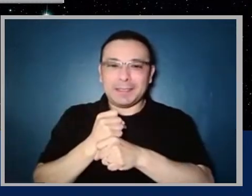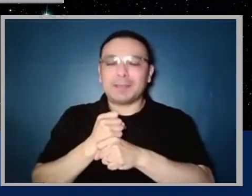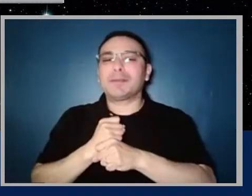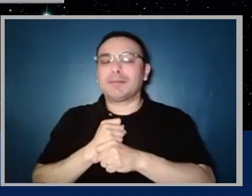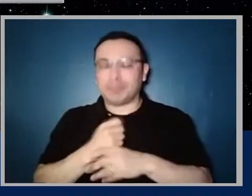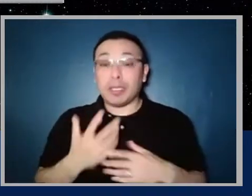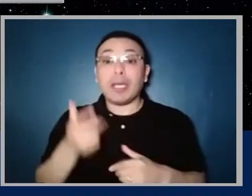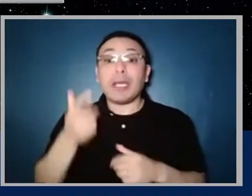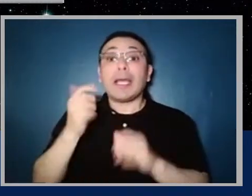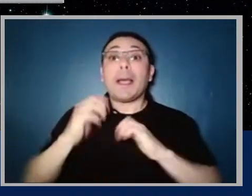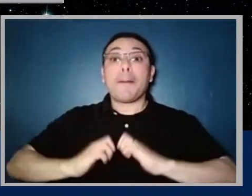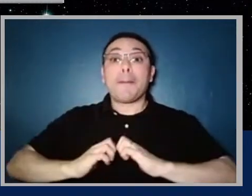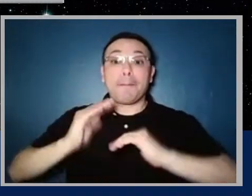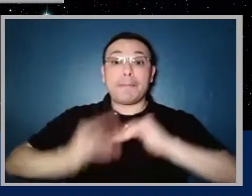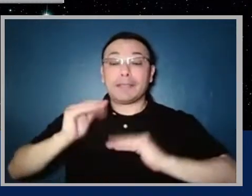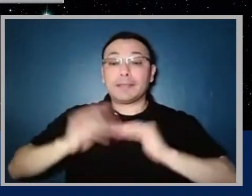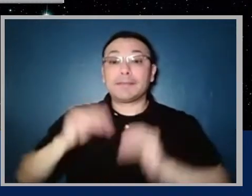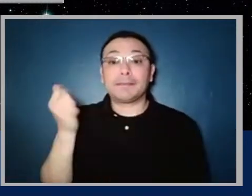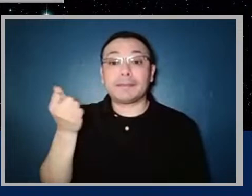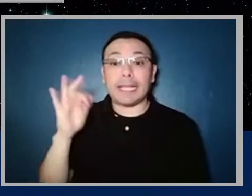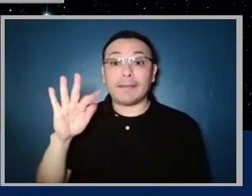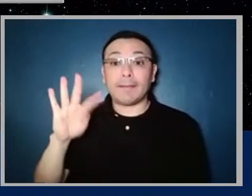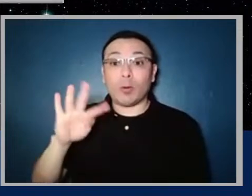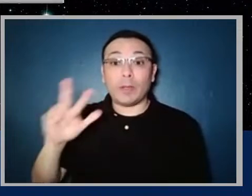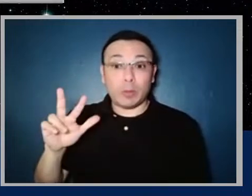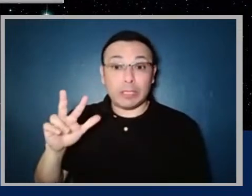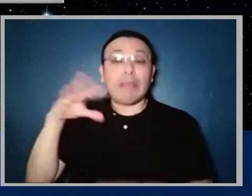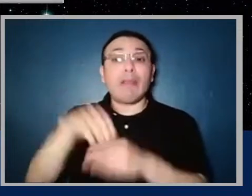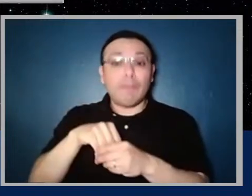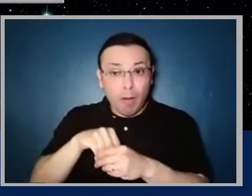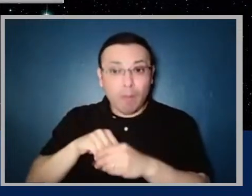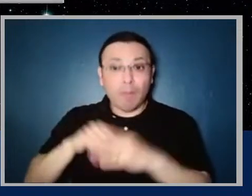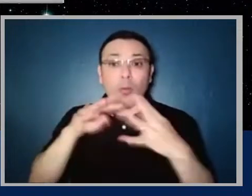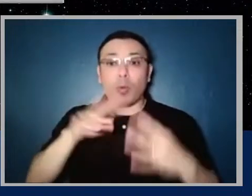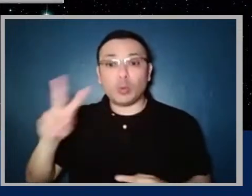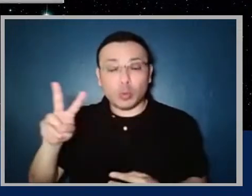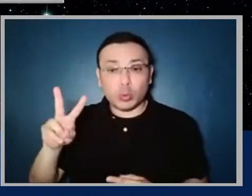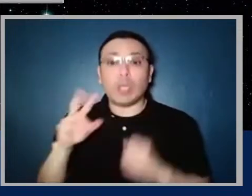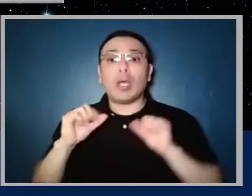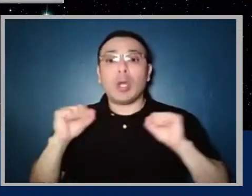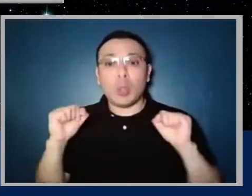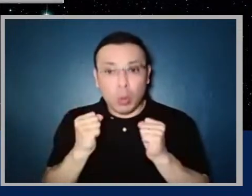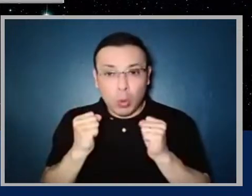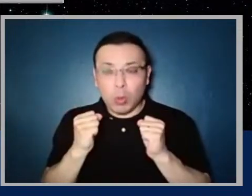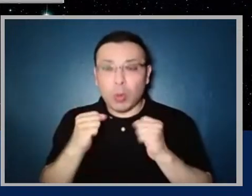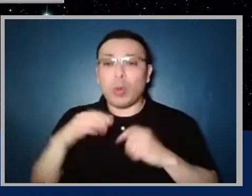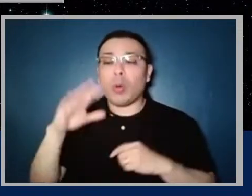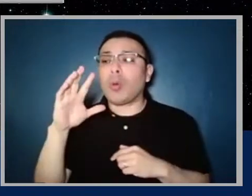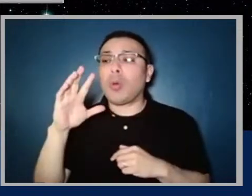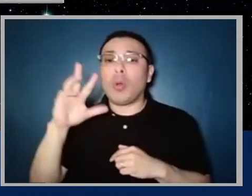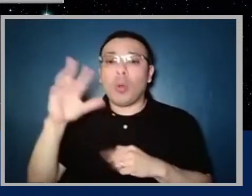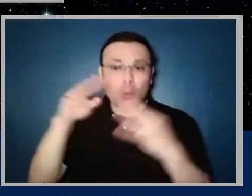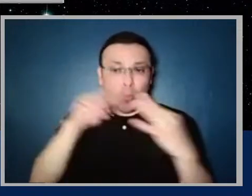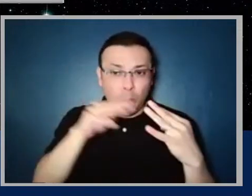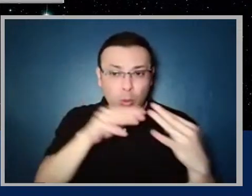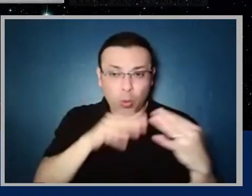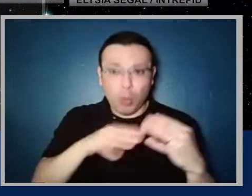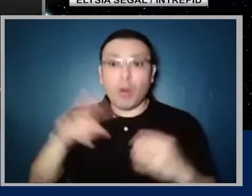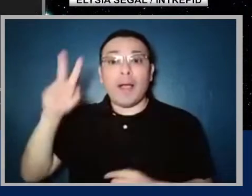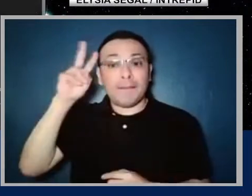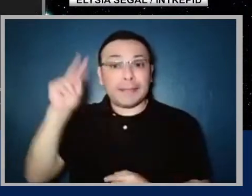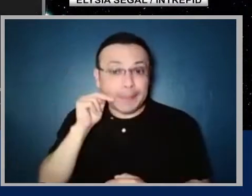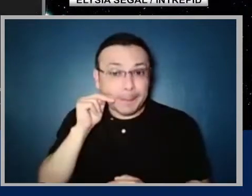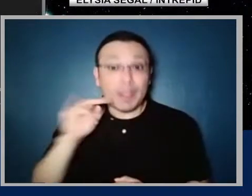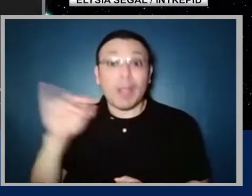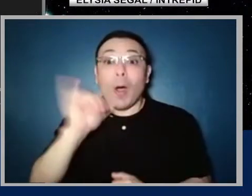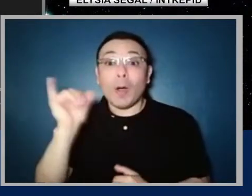in 1943. It served during World War II, the Cold War, the Vietnam War. Also, though, it picked up 2 space capsules